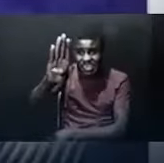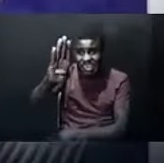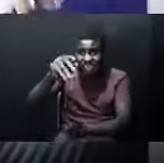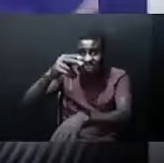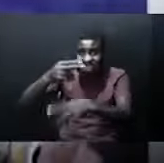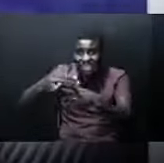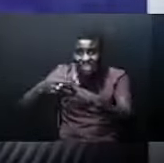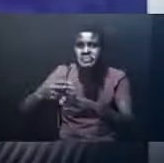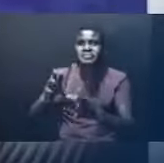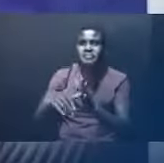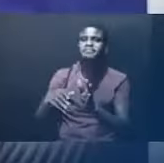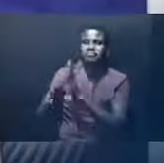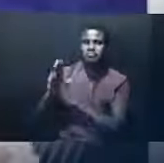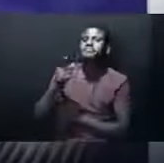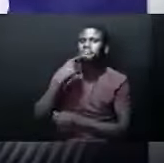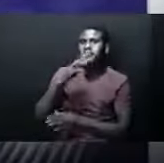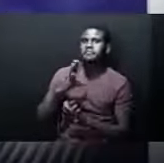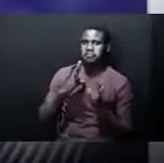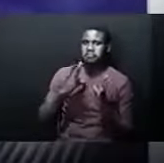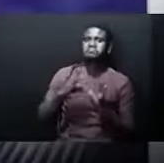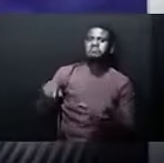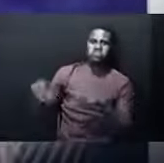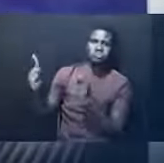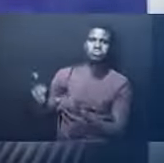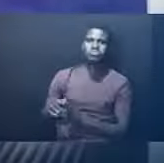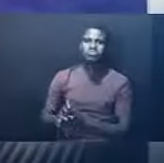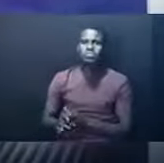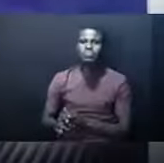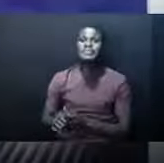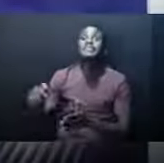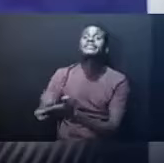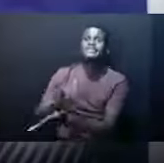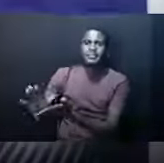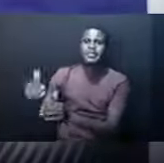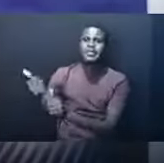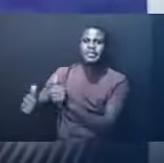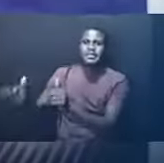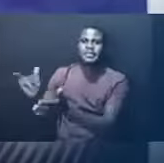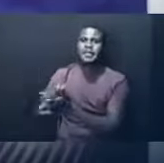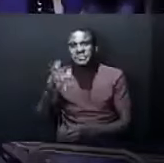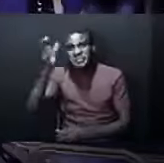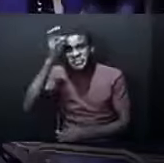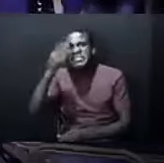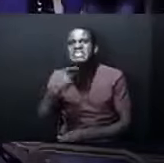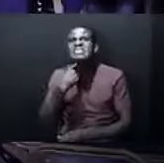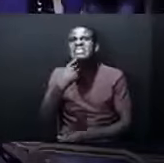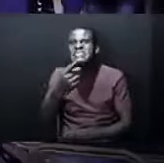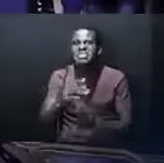said, oh, just go. Destroy all that he has.